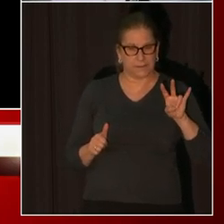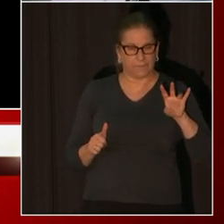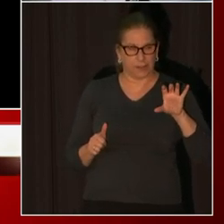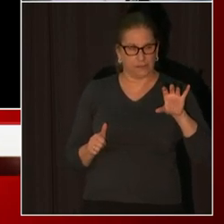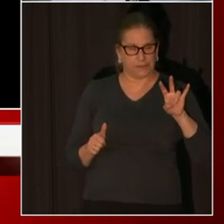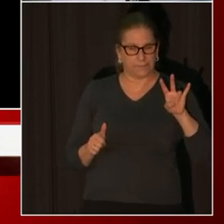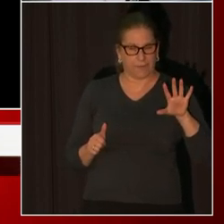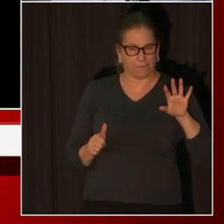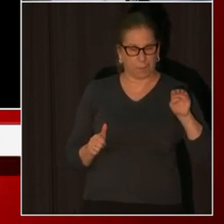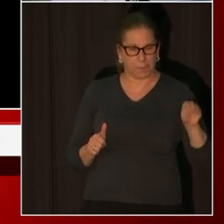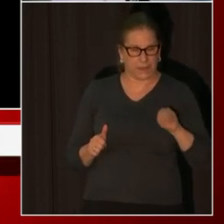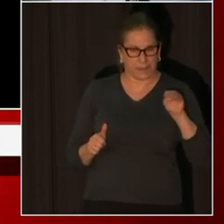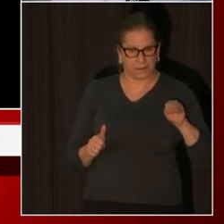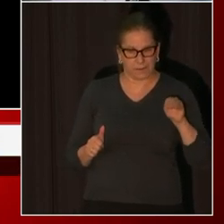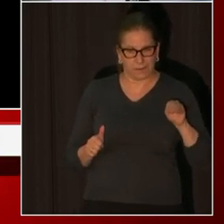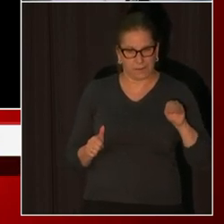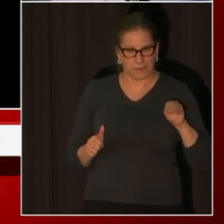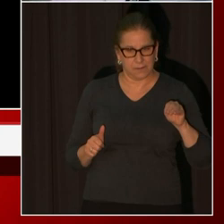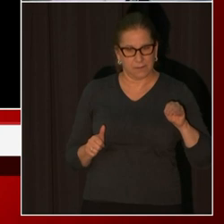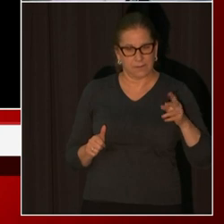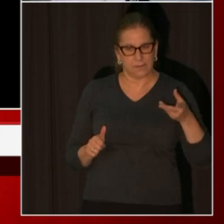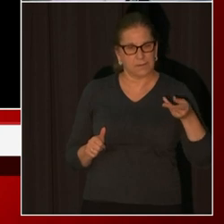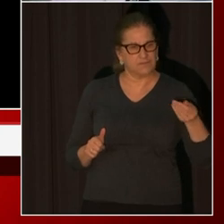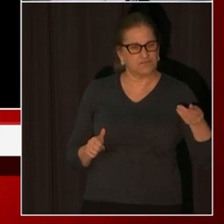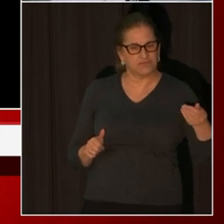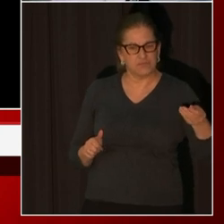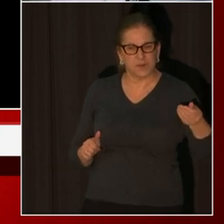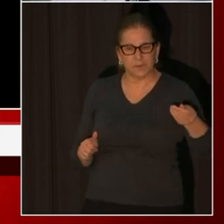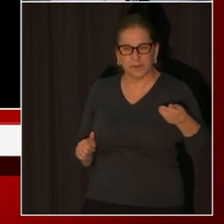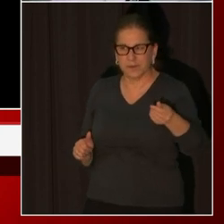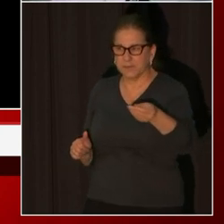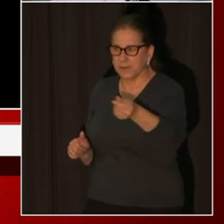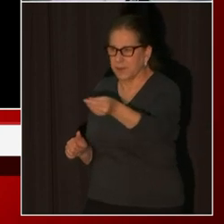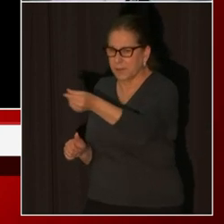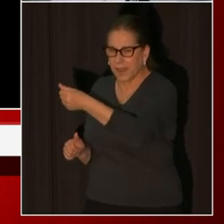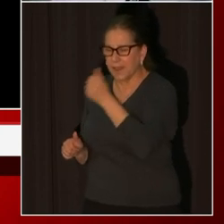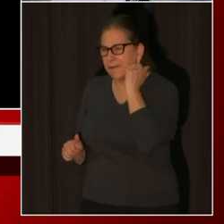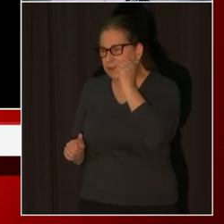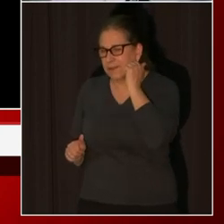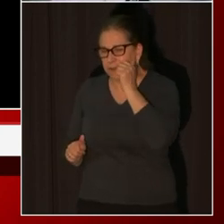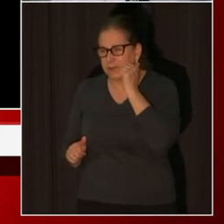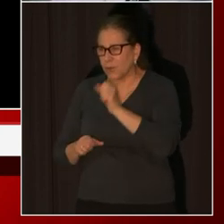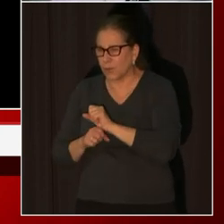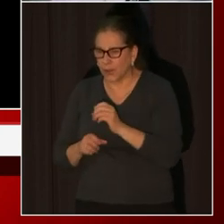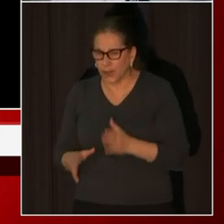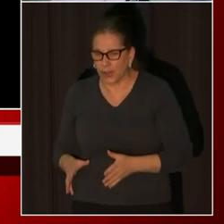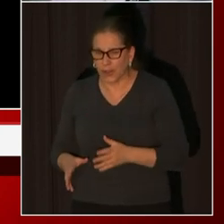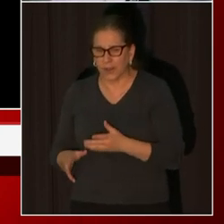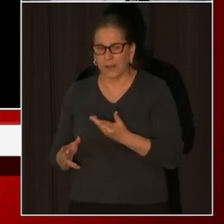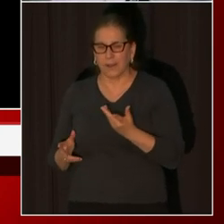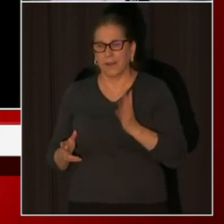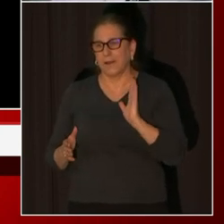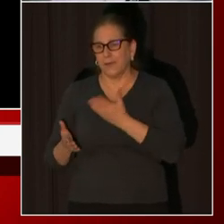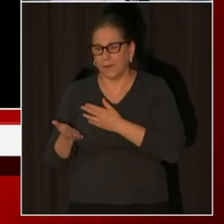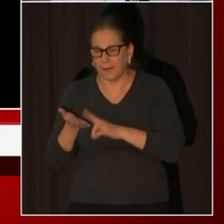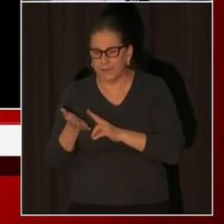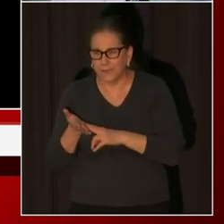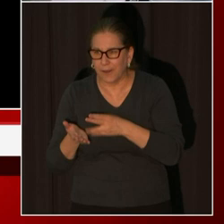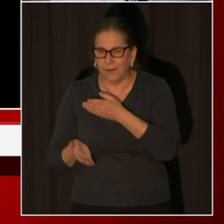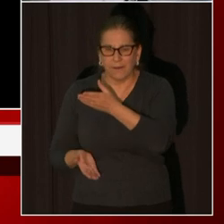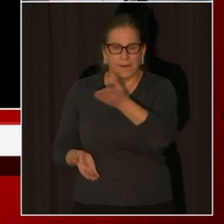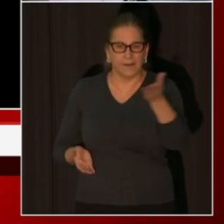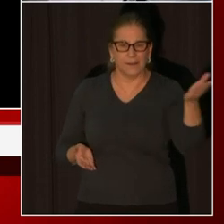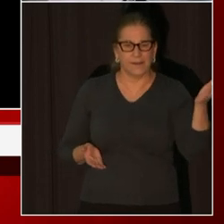for daily operating cash to pay our employees and meet our contractual payments and daily supplies. Our cash receipts